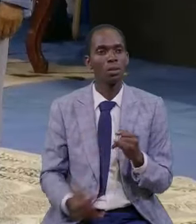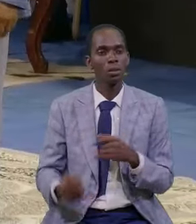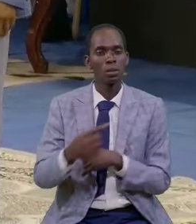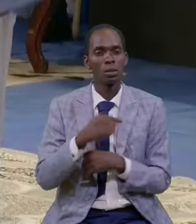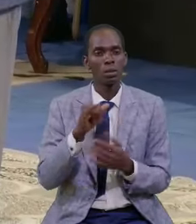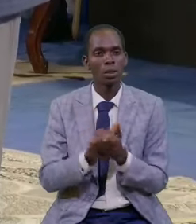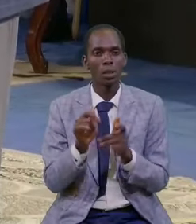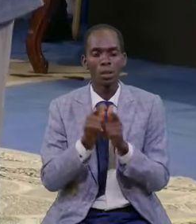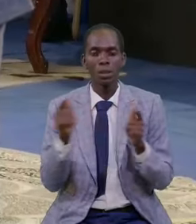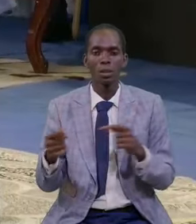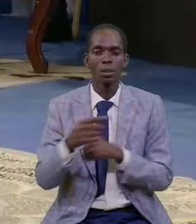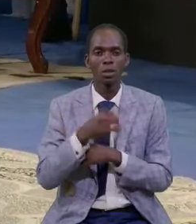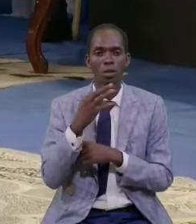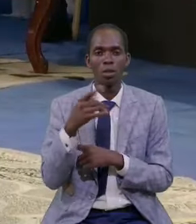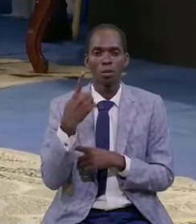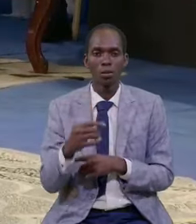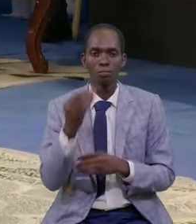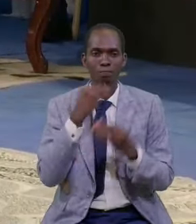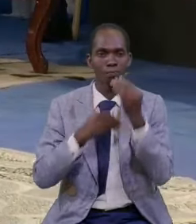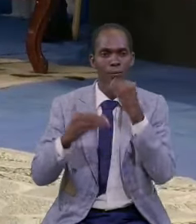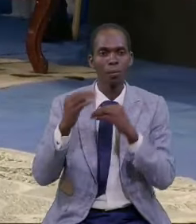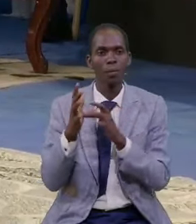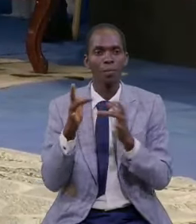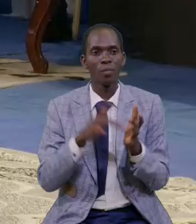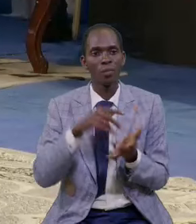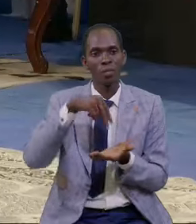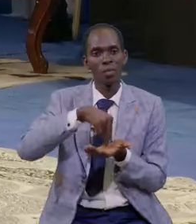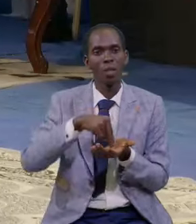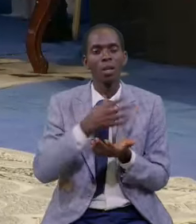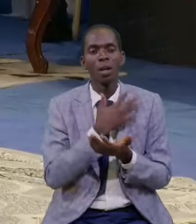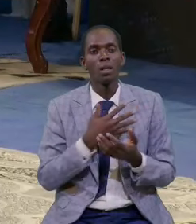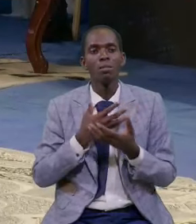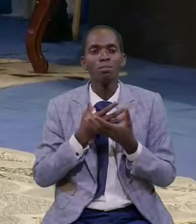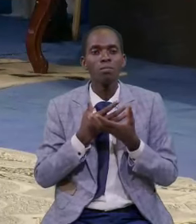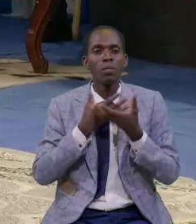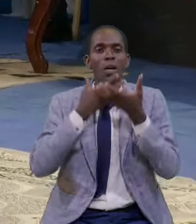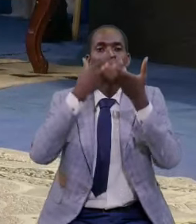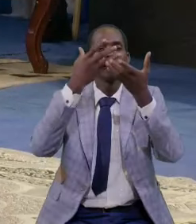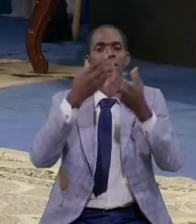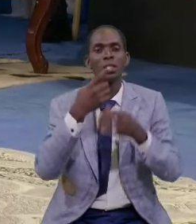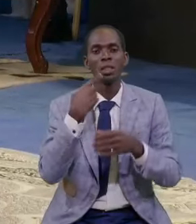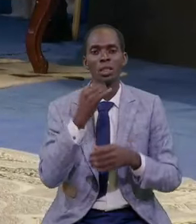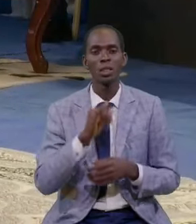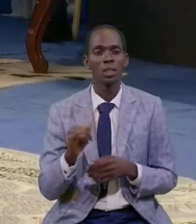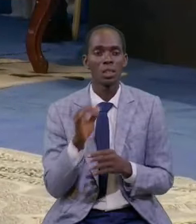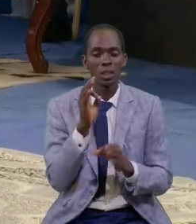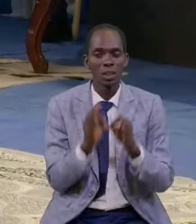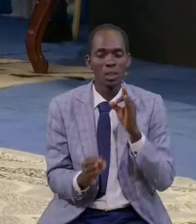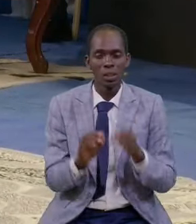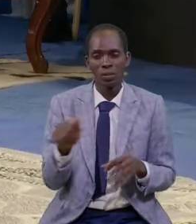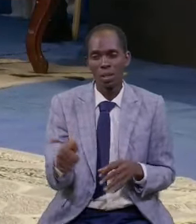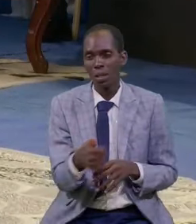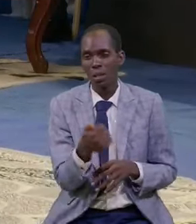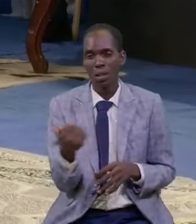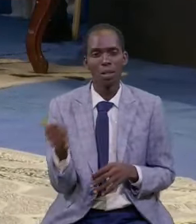the feast, Jesus stood and cried, saying, if any man